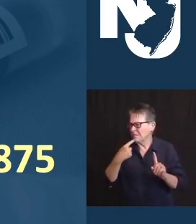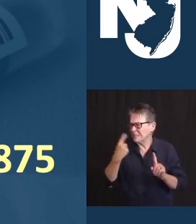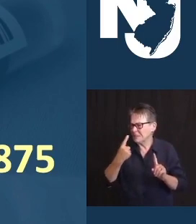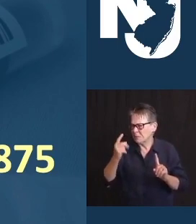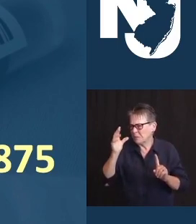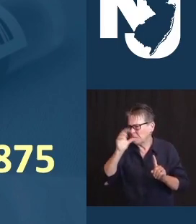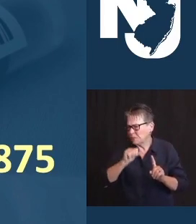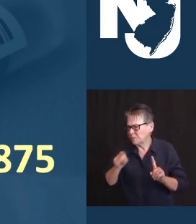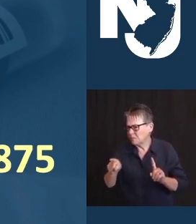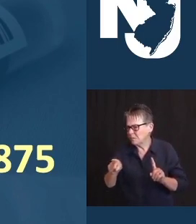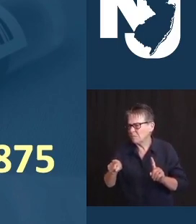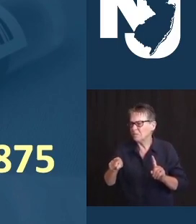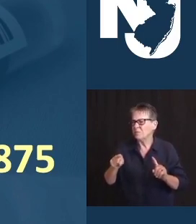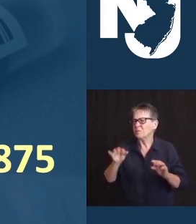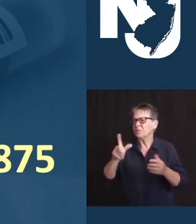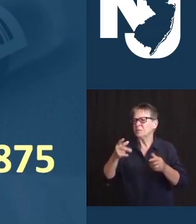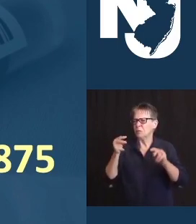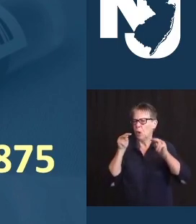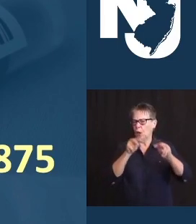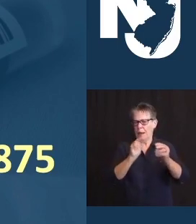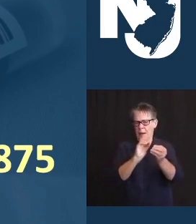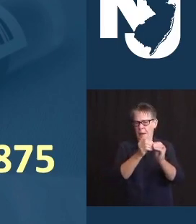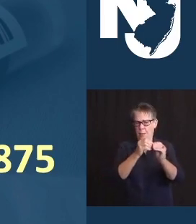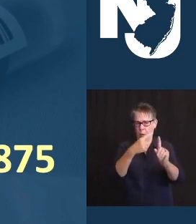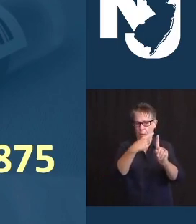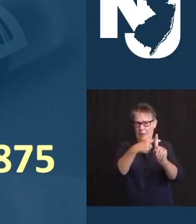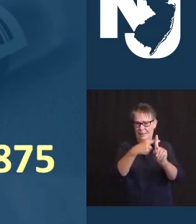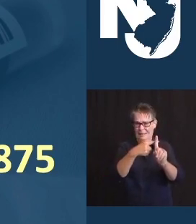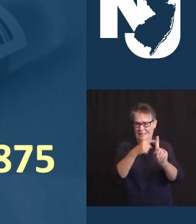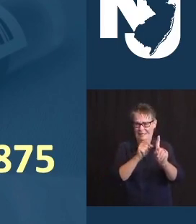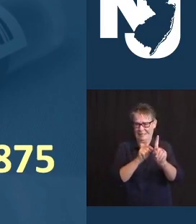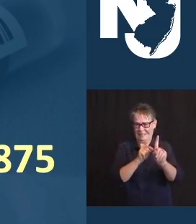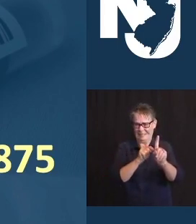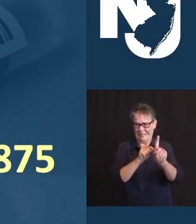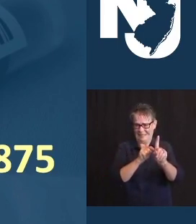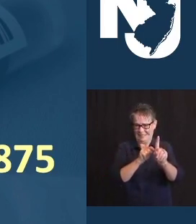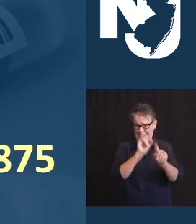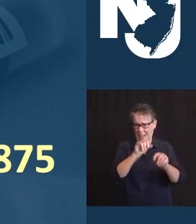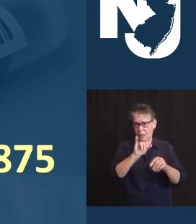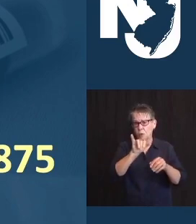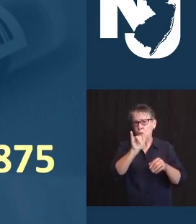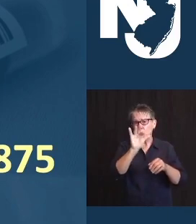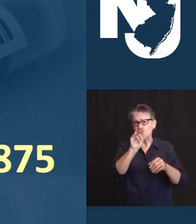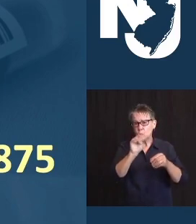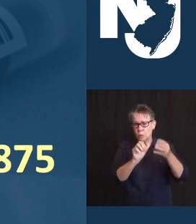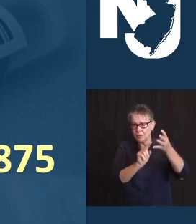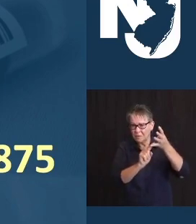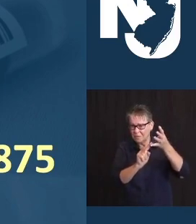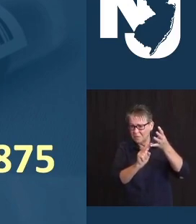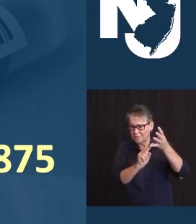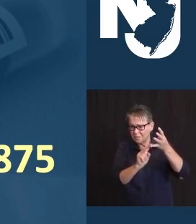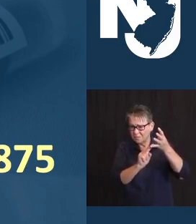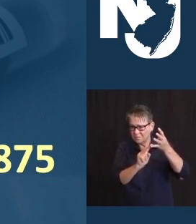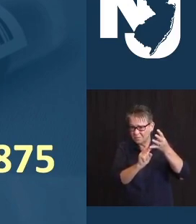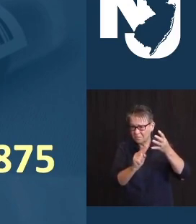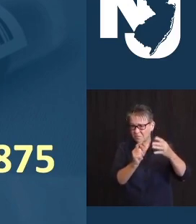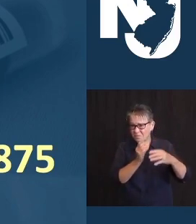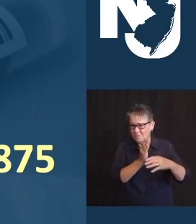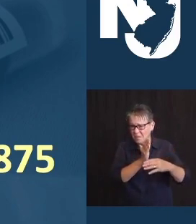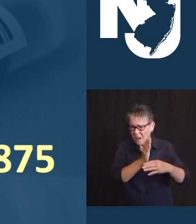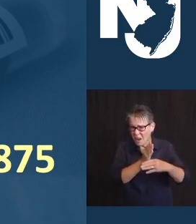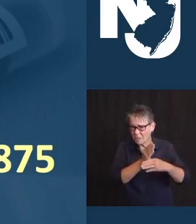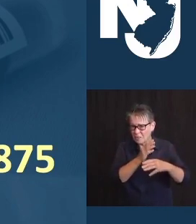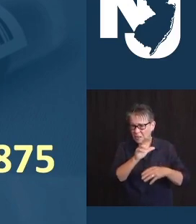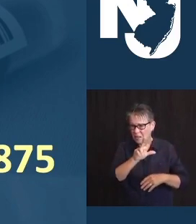positives that we were reporting at the end of June, as we are in the end of July, it was averaging about 350 a